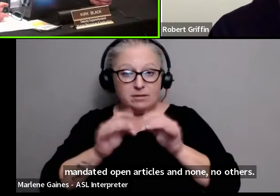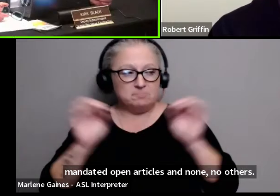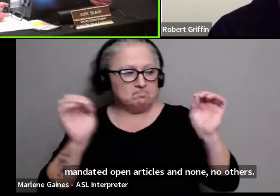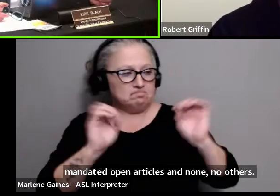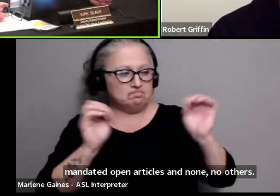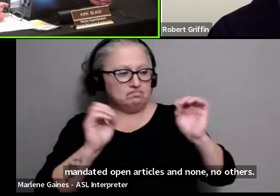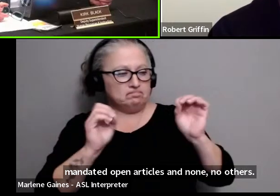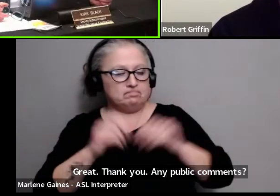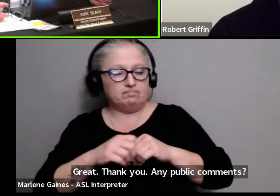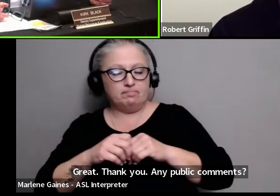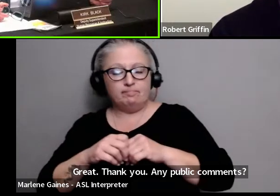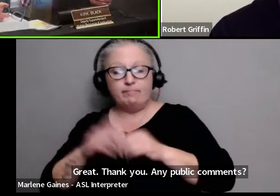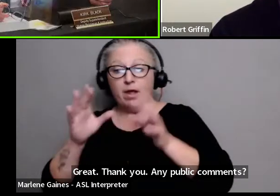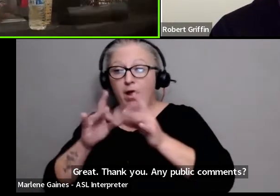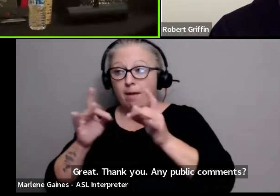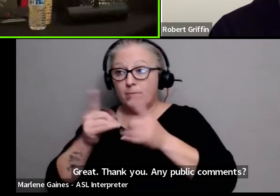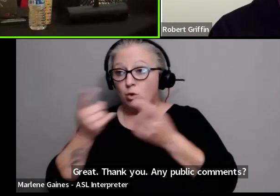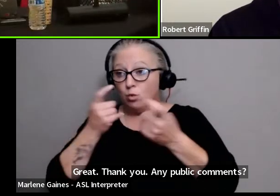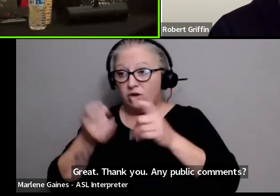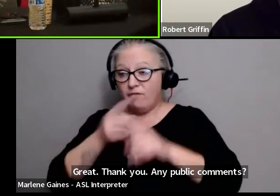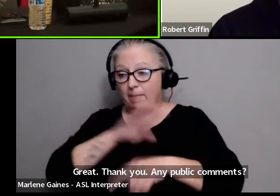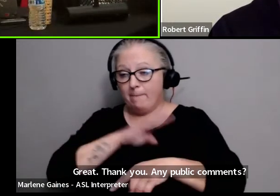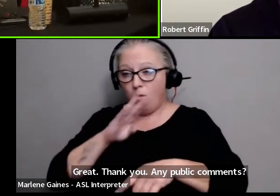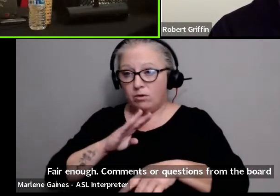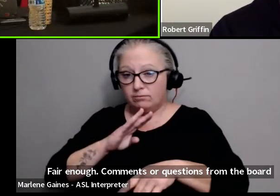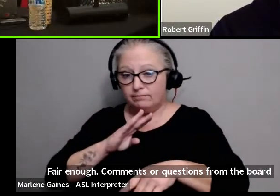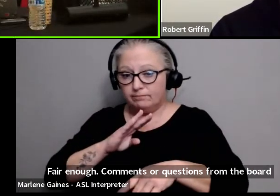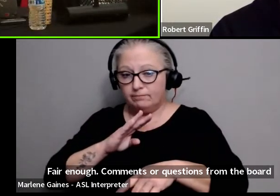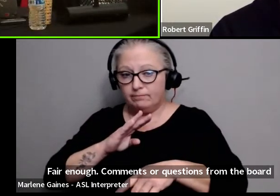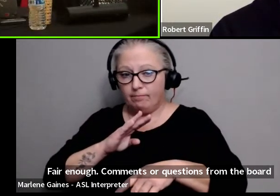none. Comments or questions from the board?